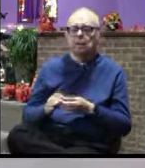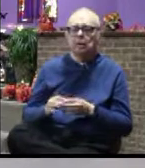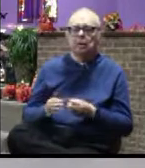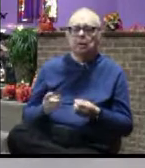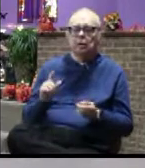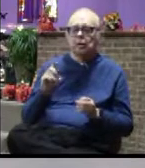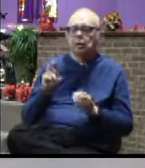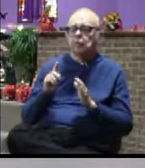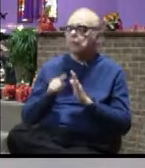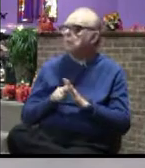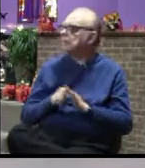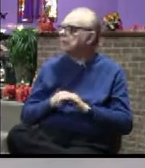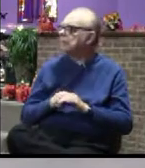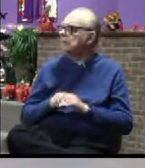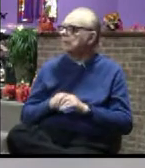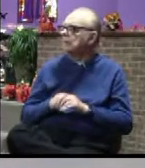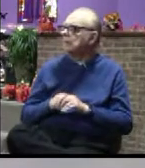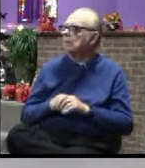two minutes